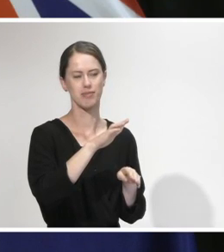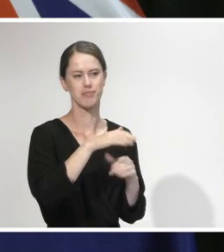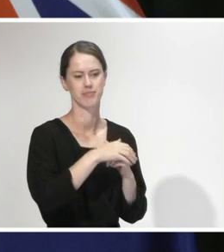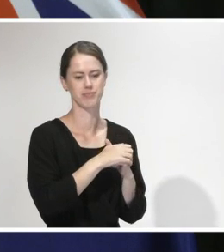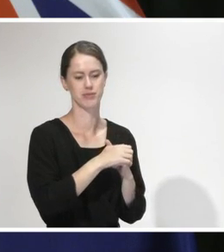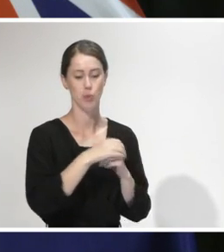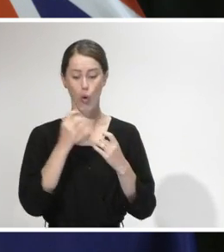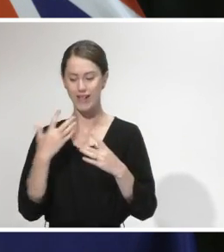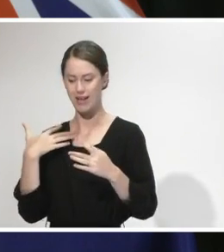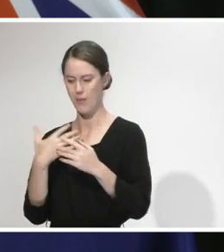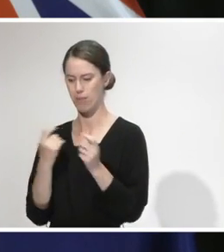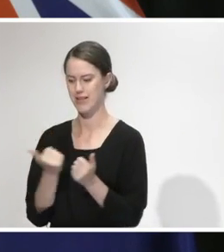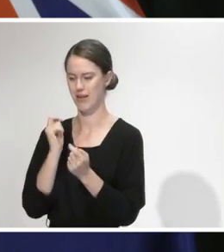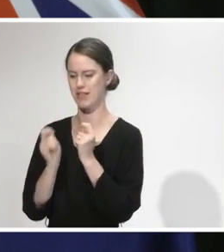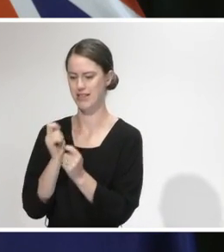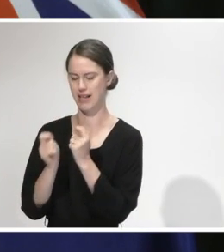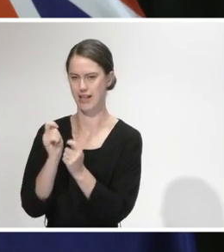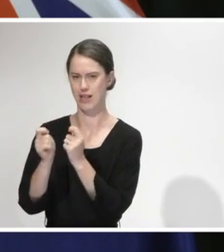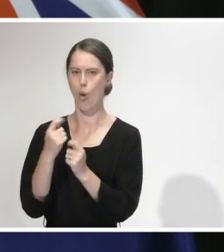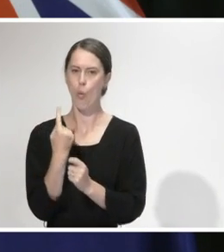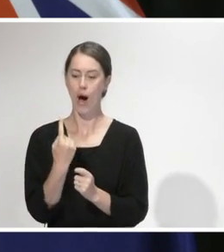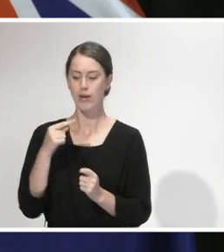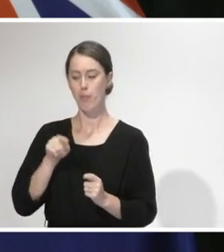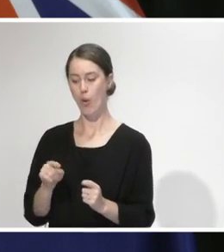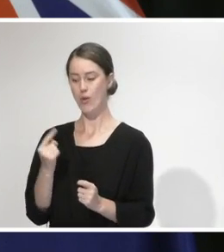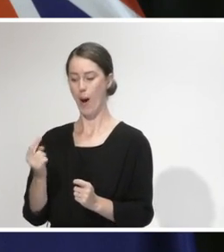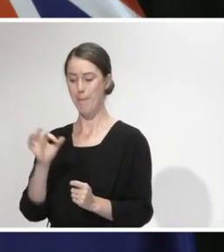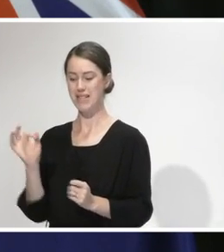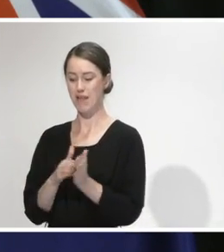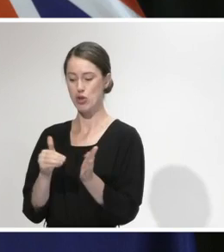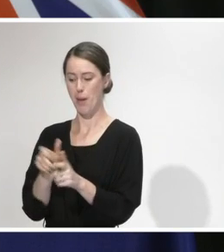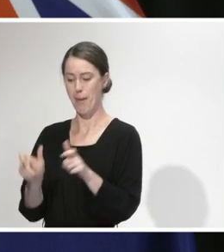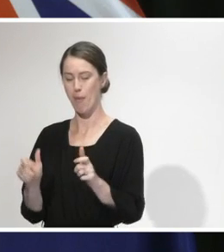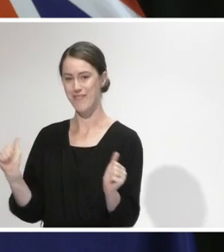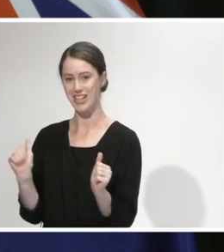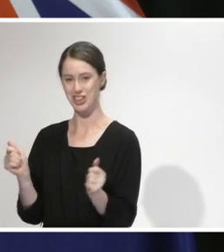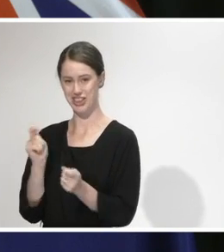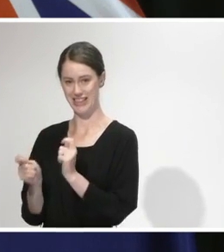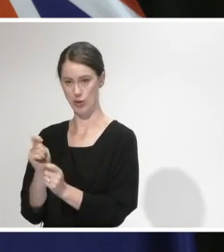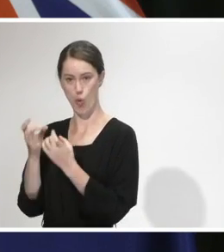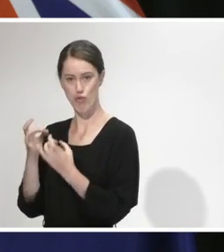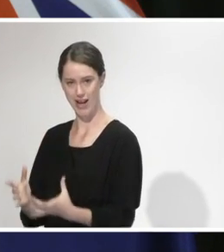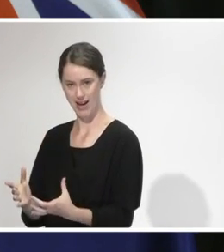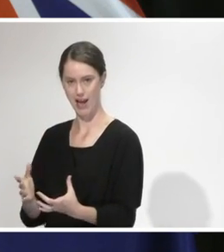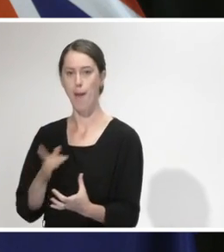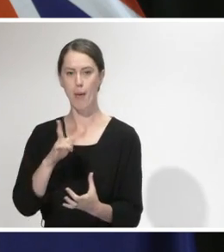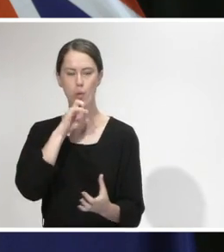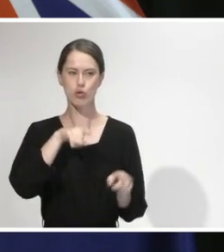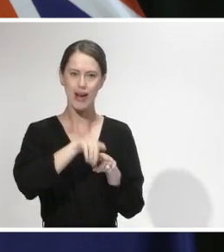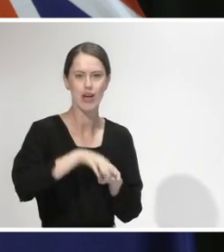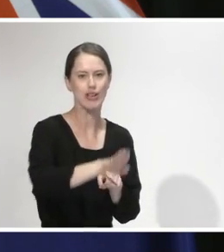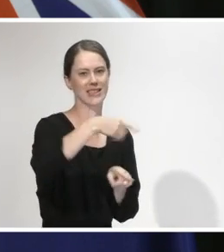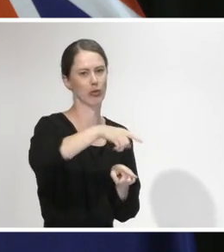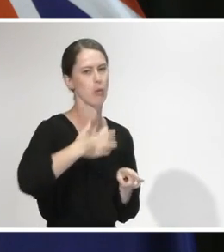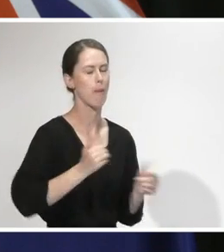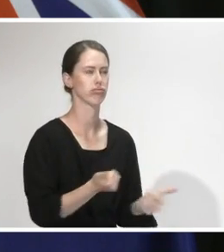that we've already tested. So that's about 1.1% of New Zealanders have been tested already, and we're going to try and increase that further